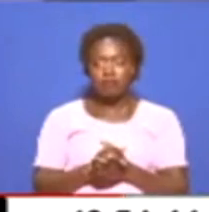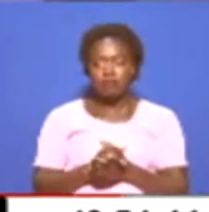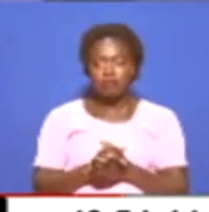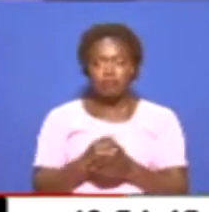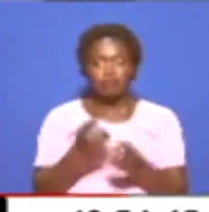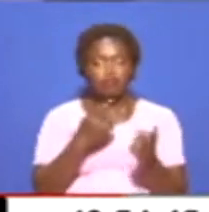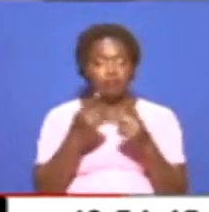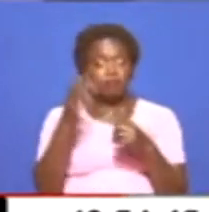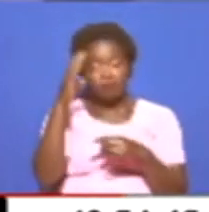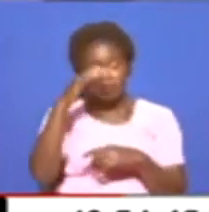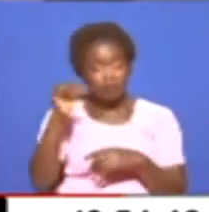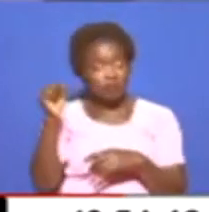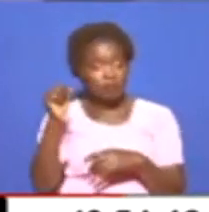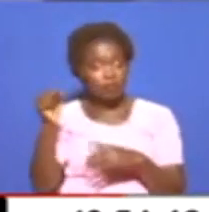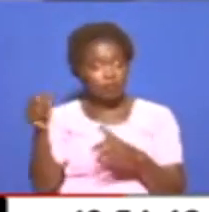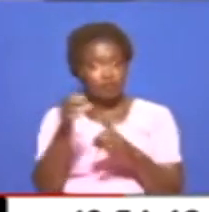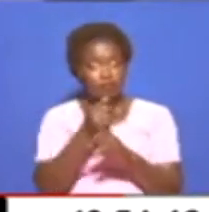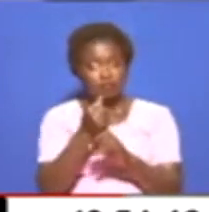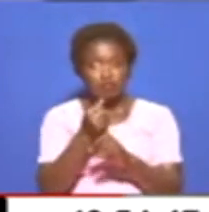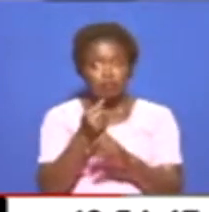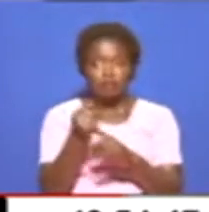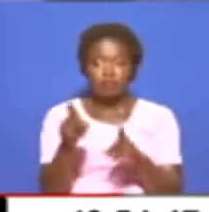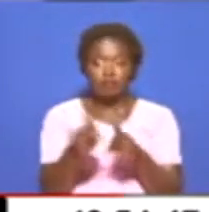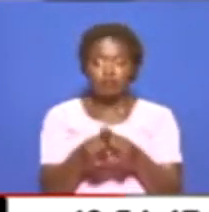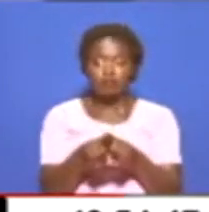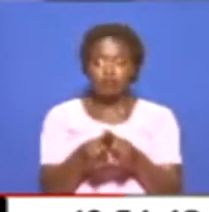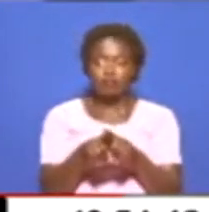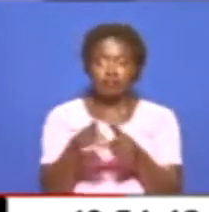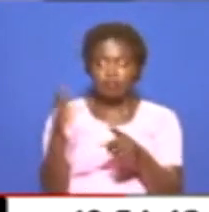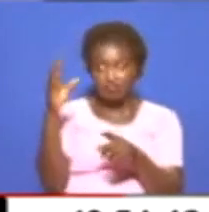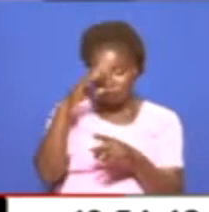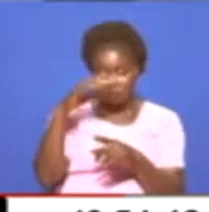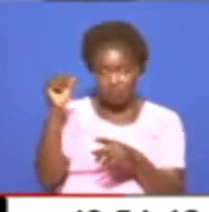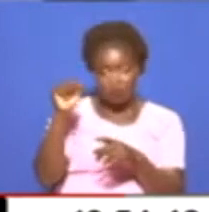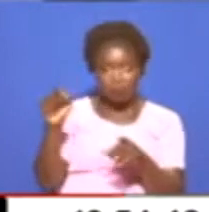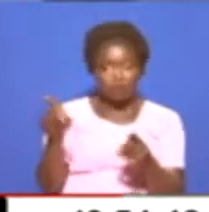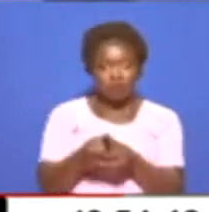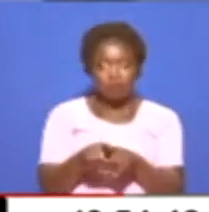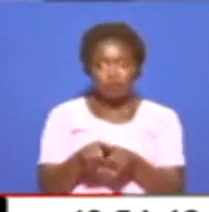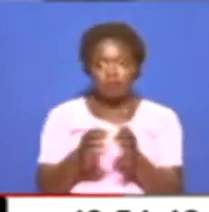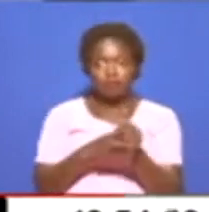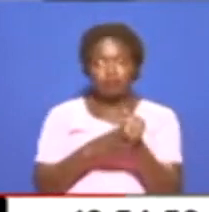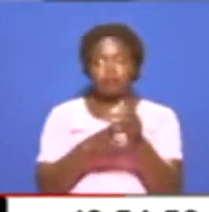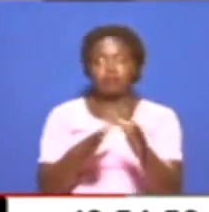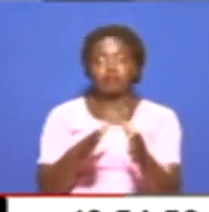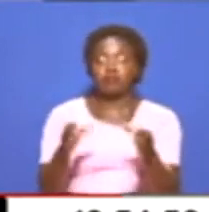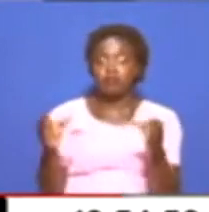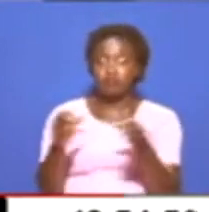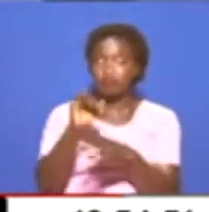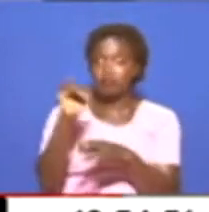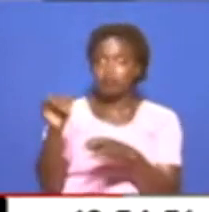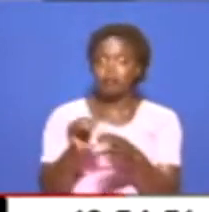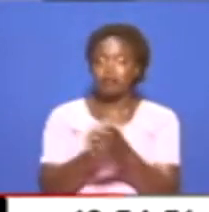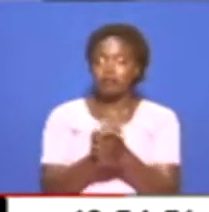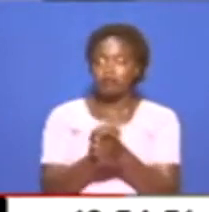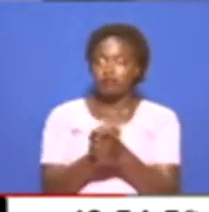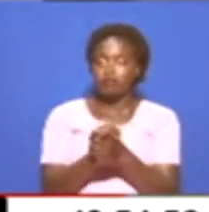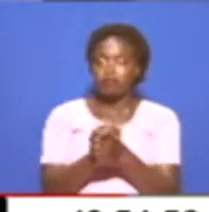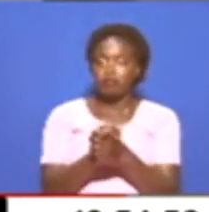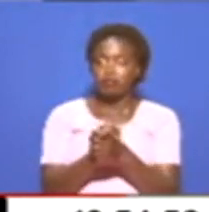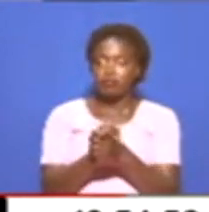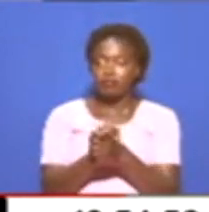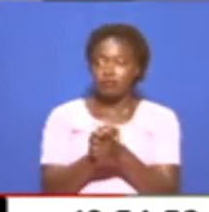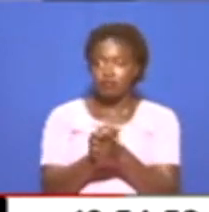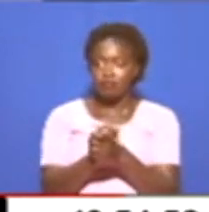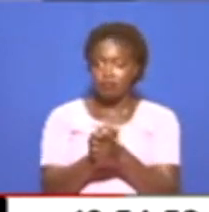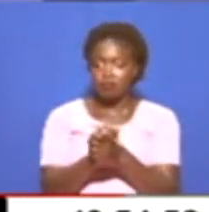president. He is still the president, and he's still the leader of the party, that is the ruling party, that is Jubilee.